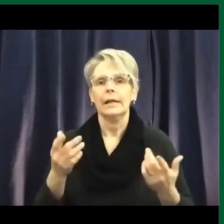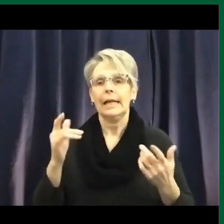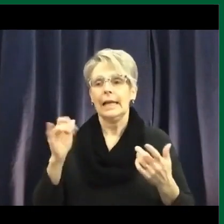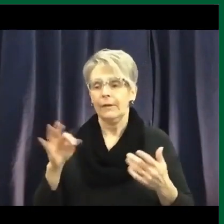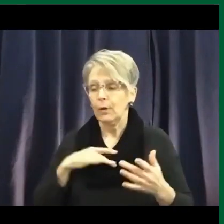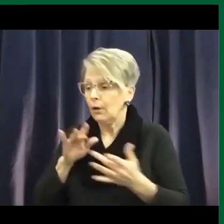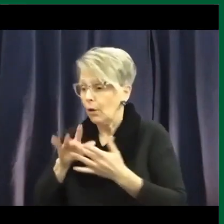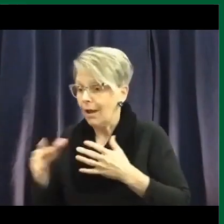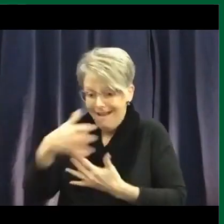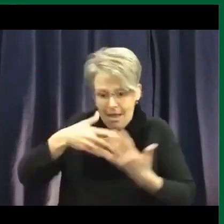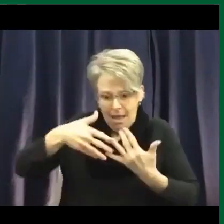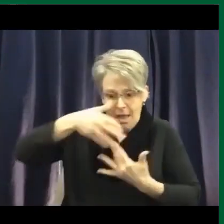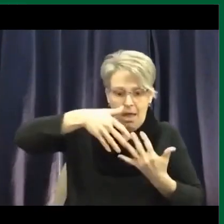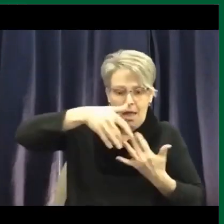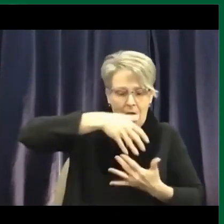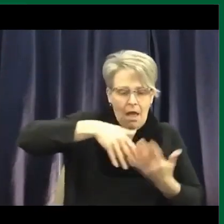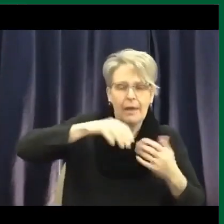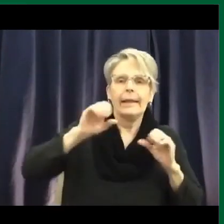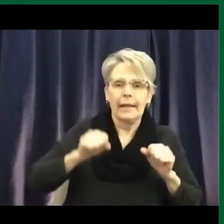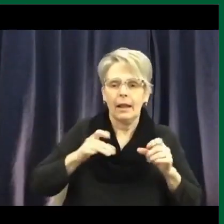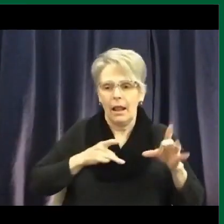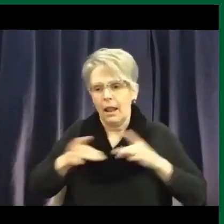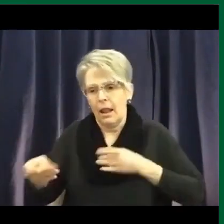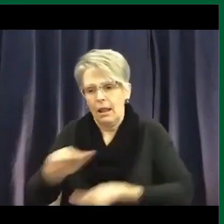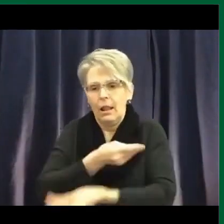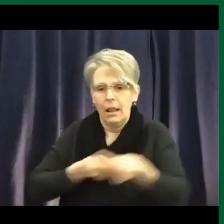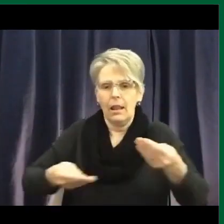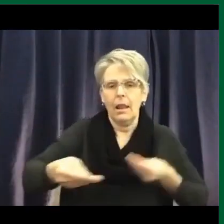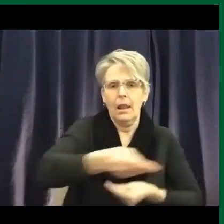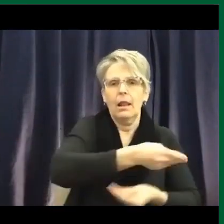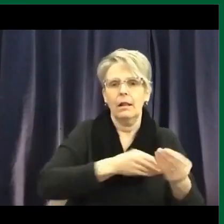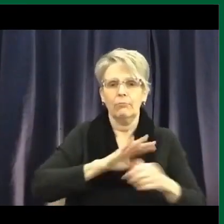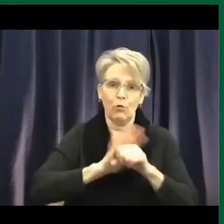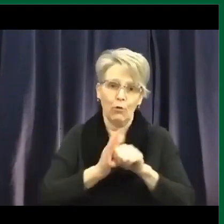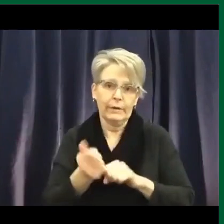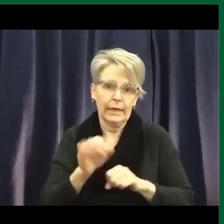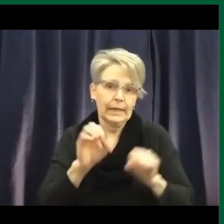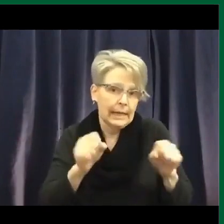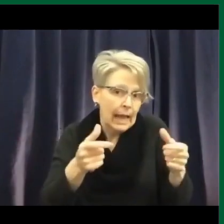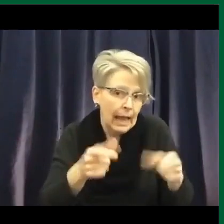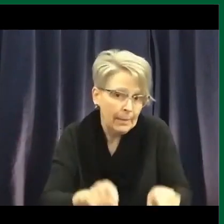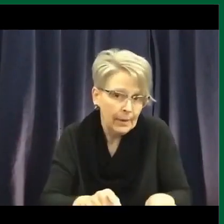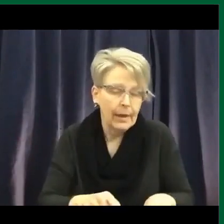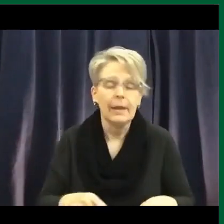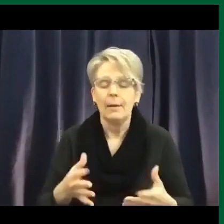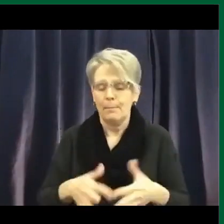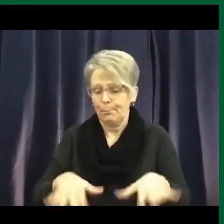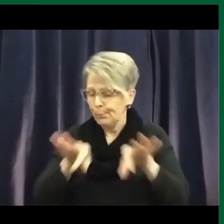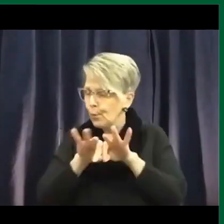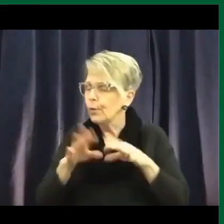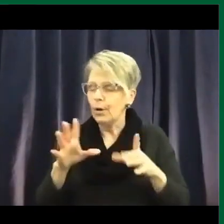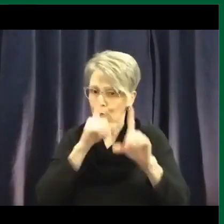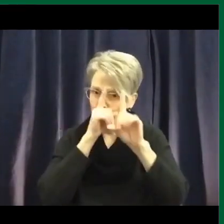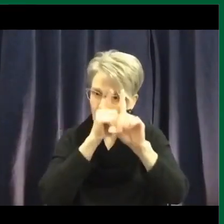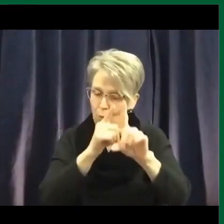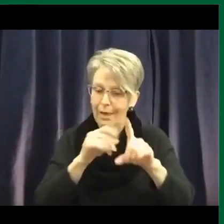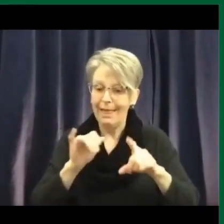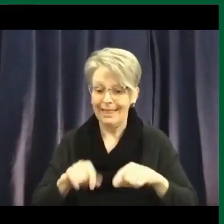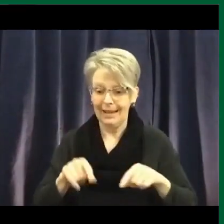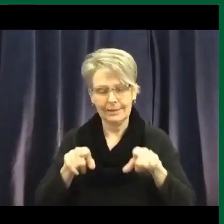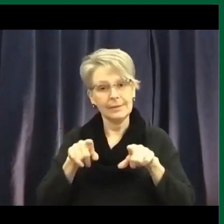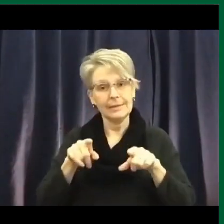has, the more chance we have of contracting and spreading COVID-19. That's why we should keep our contacts to those